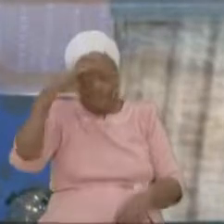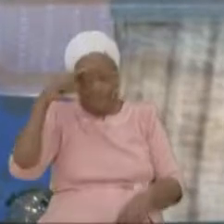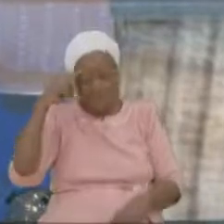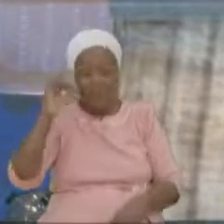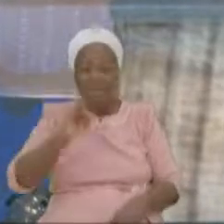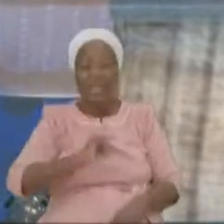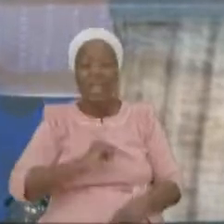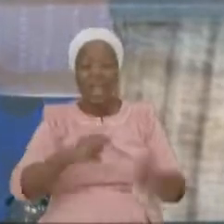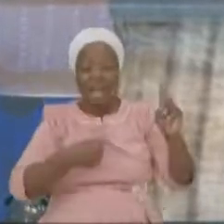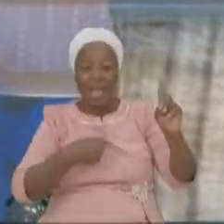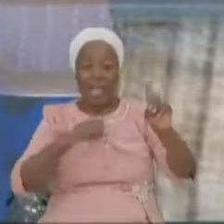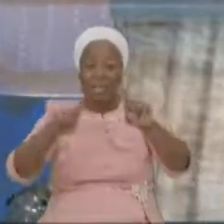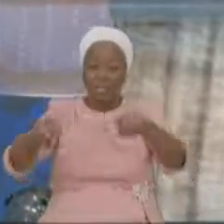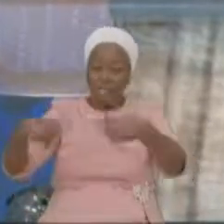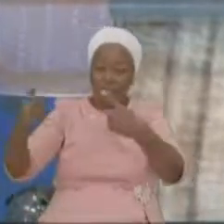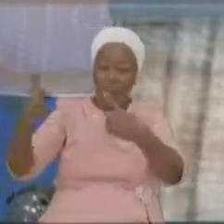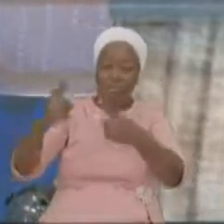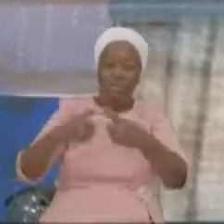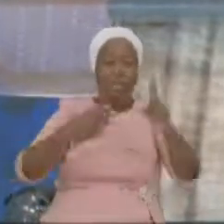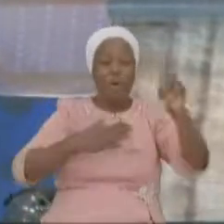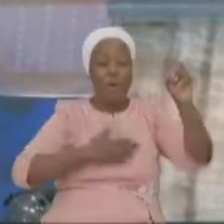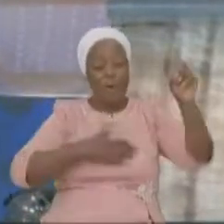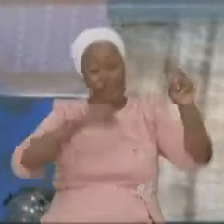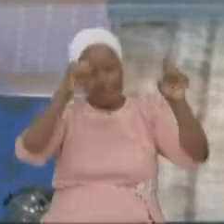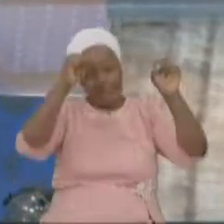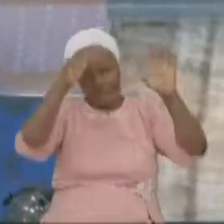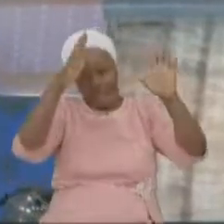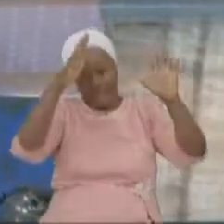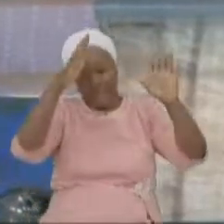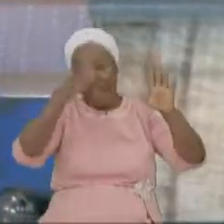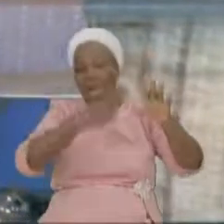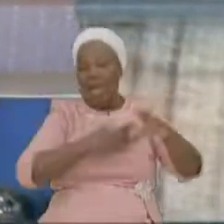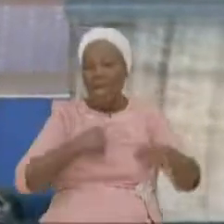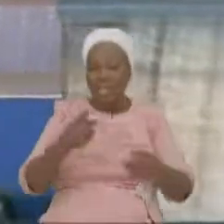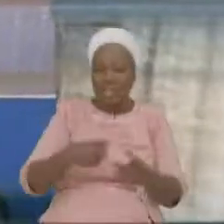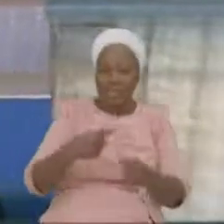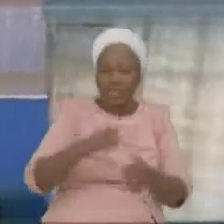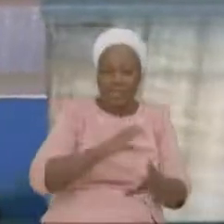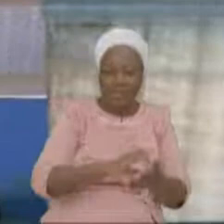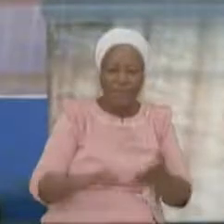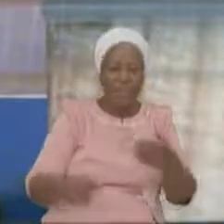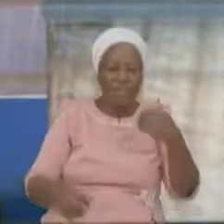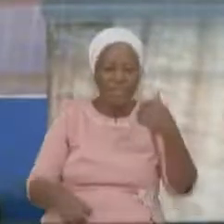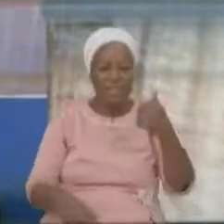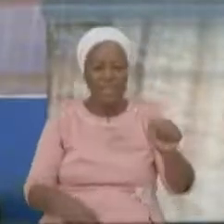Because I go unto my Father. And then in